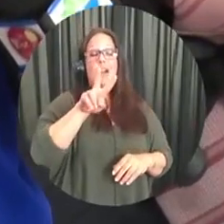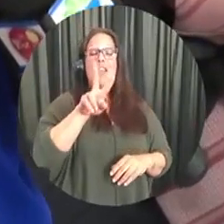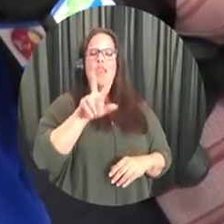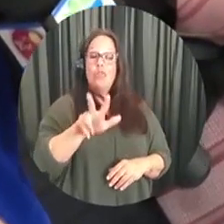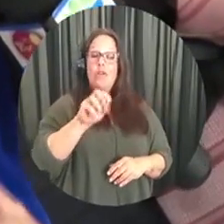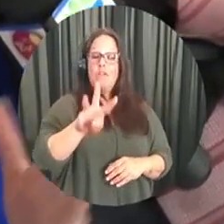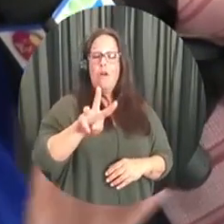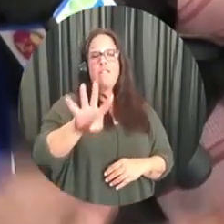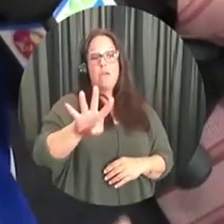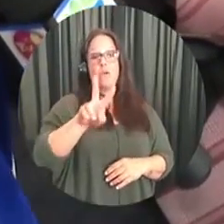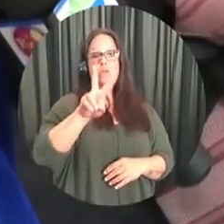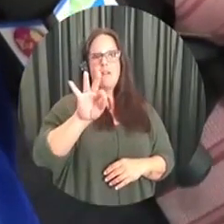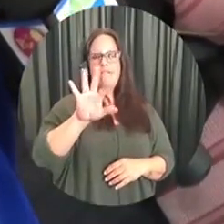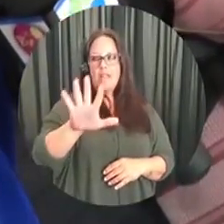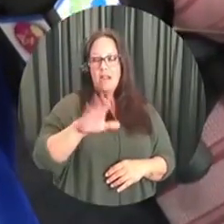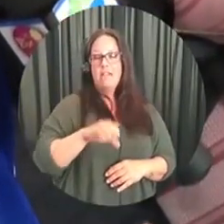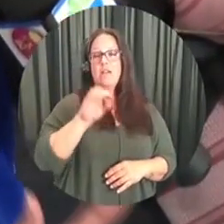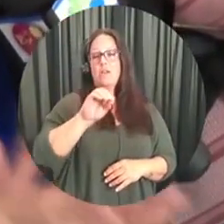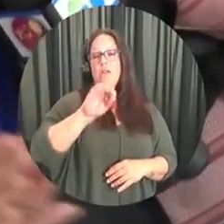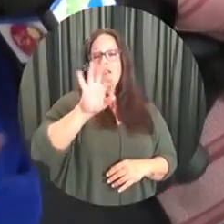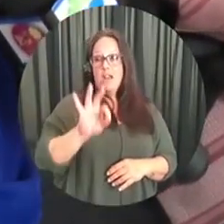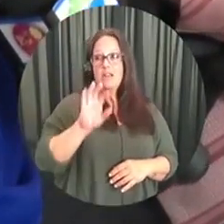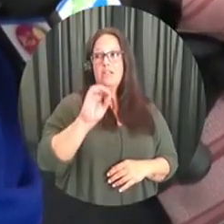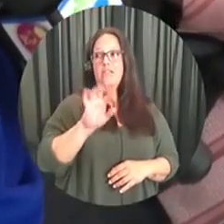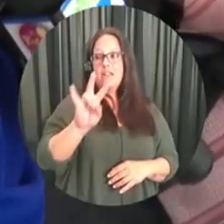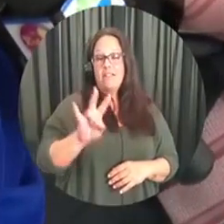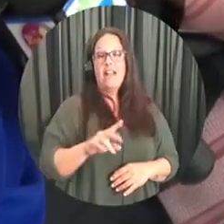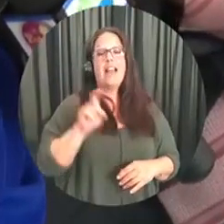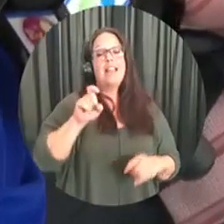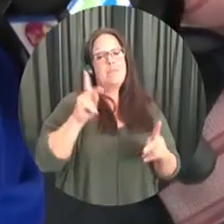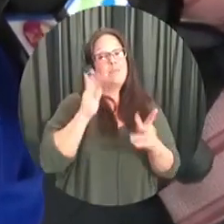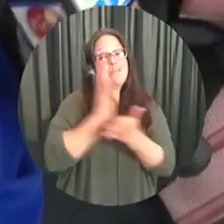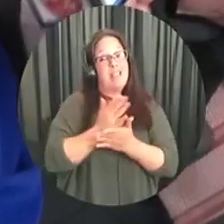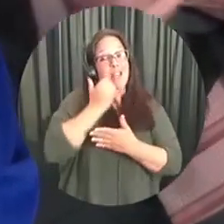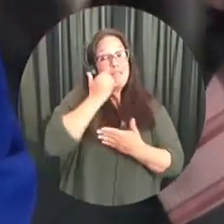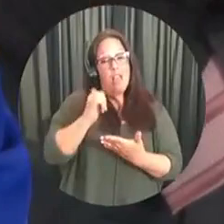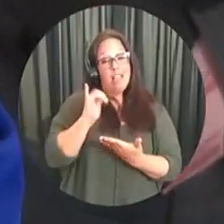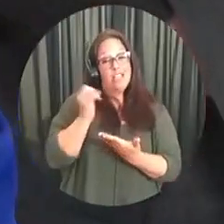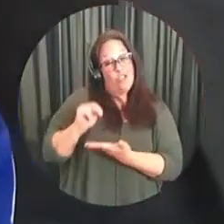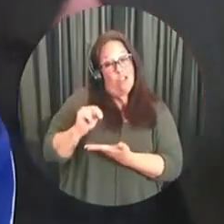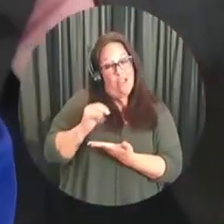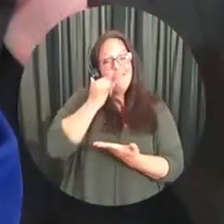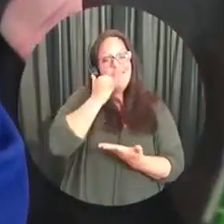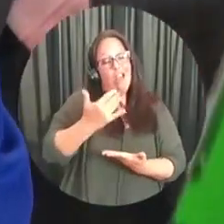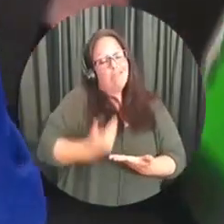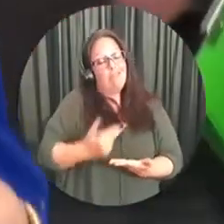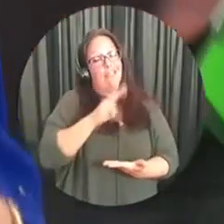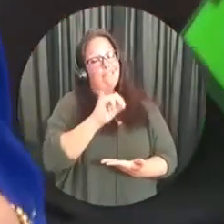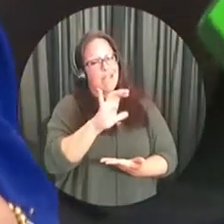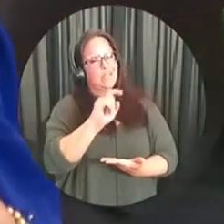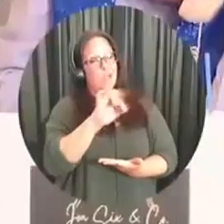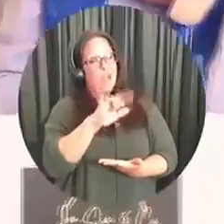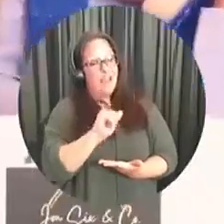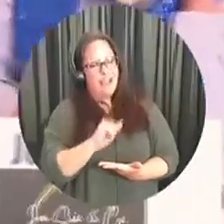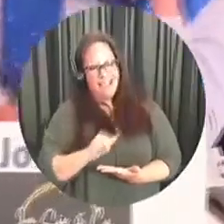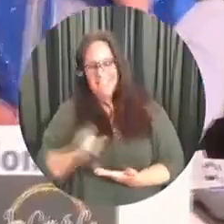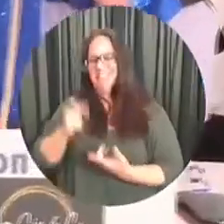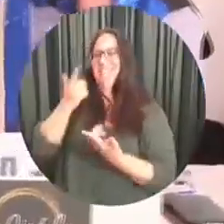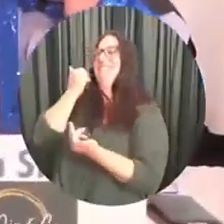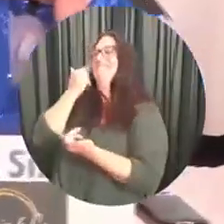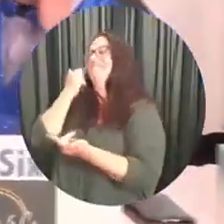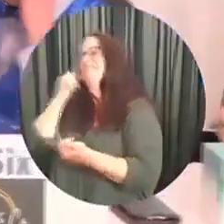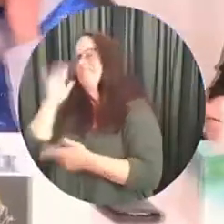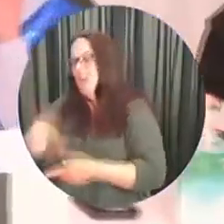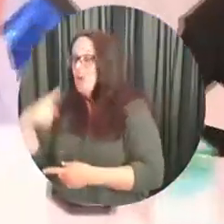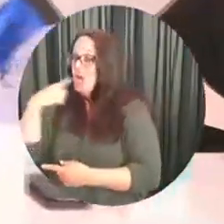304-295-0797. I need people to stop calling John and call Victoria. You guys heard it here. Call Victoria,